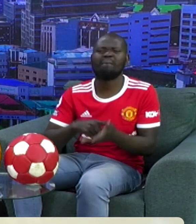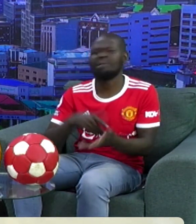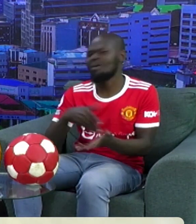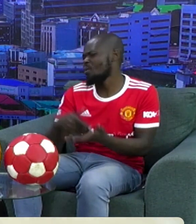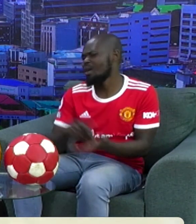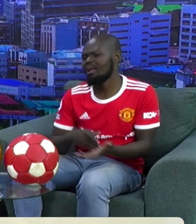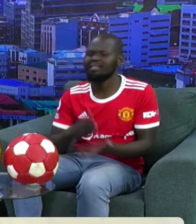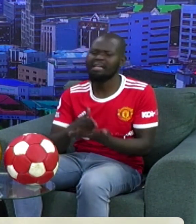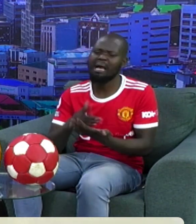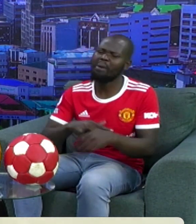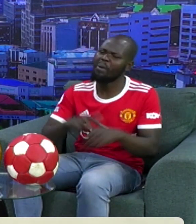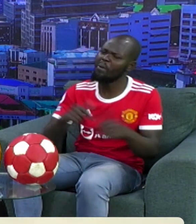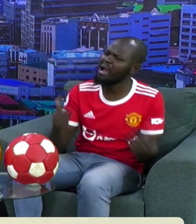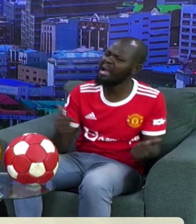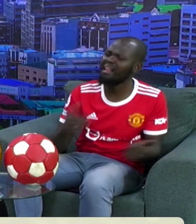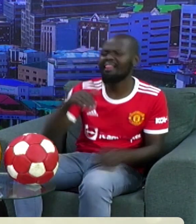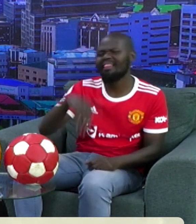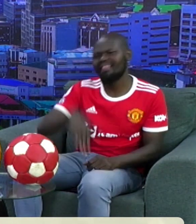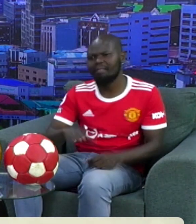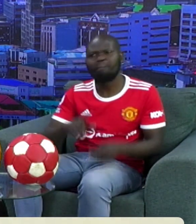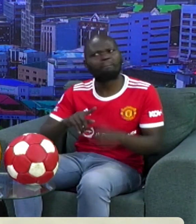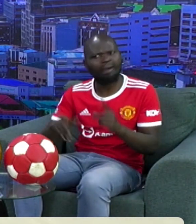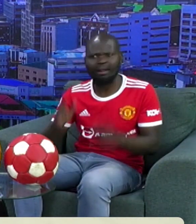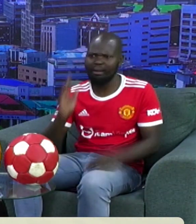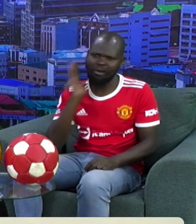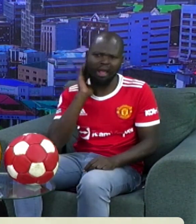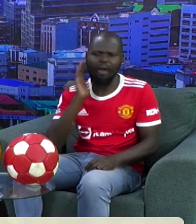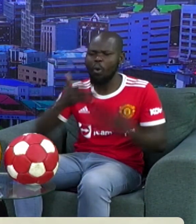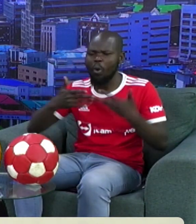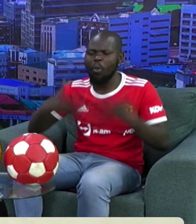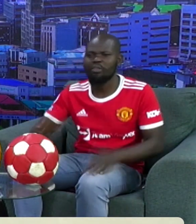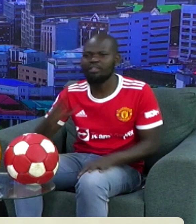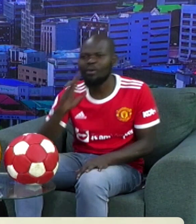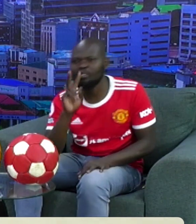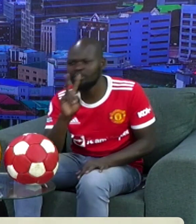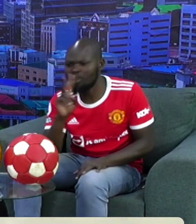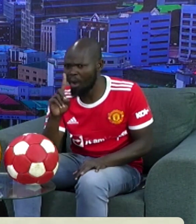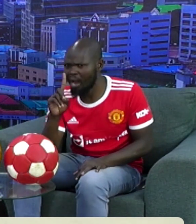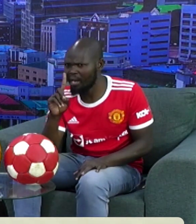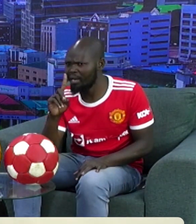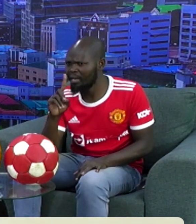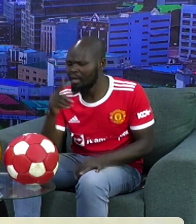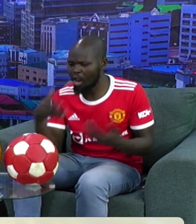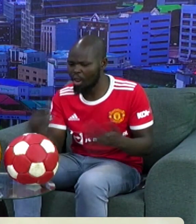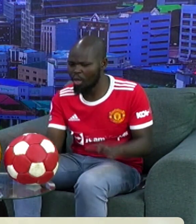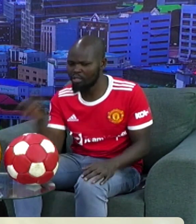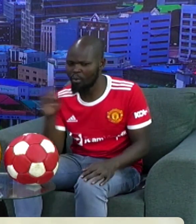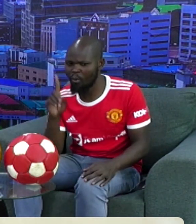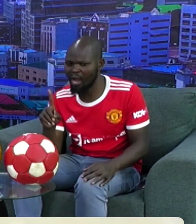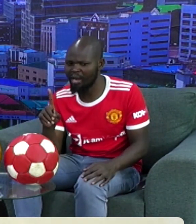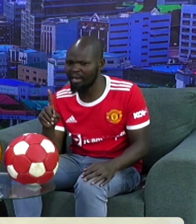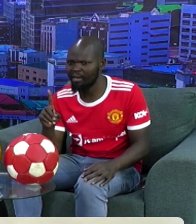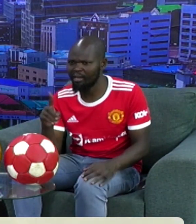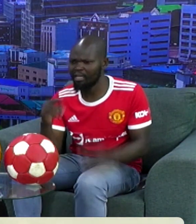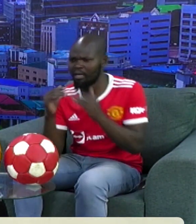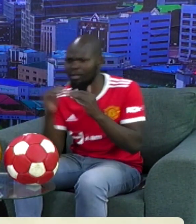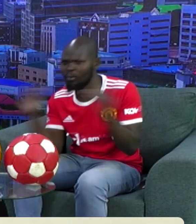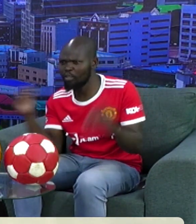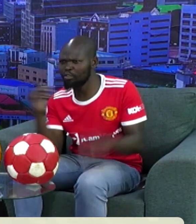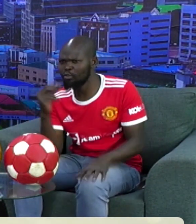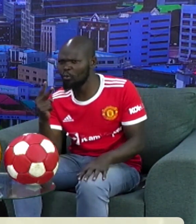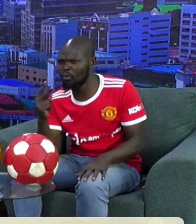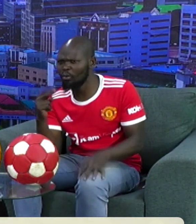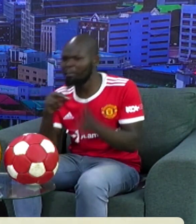before, it is a weak team. Sometimes it wins, sometimes it loses. It lost